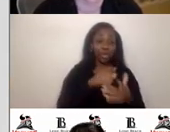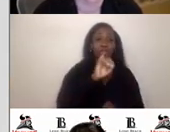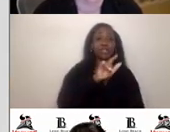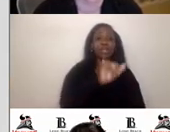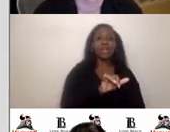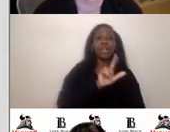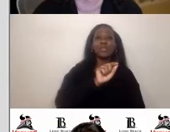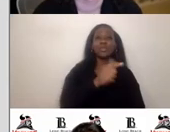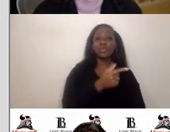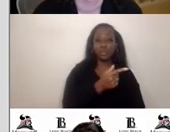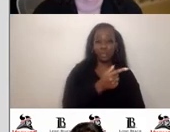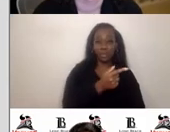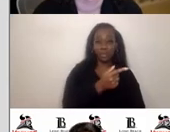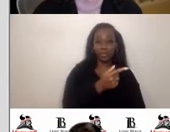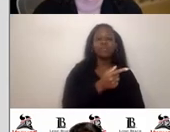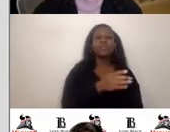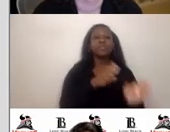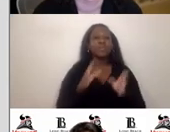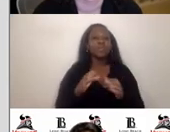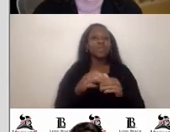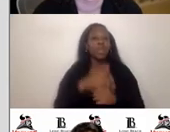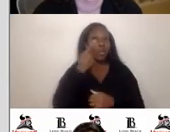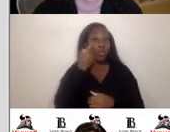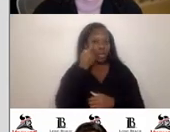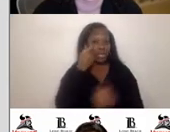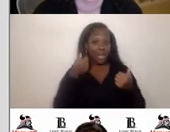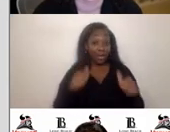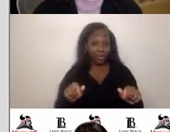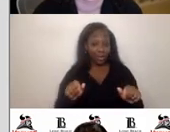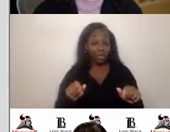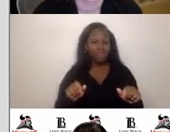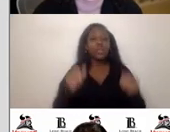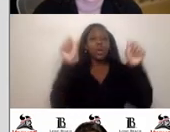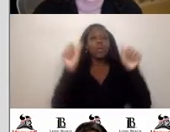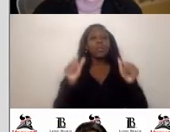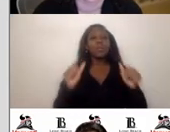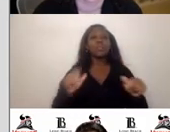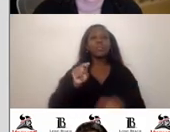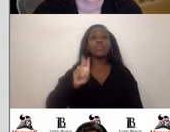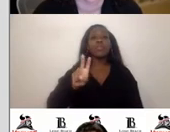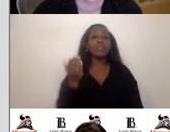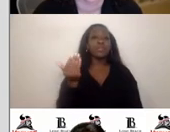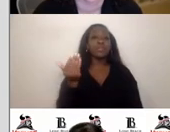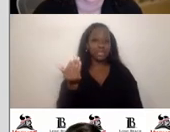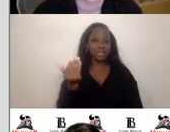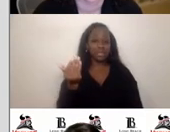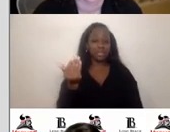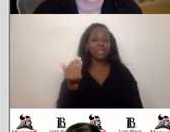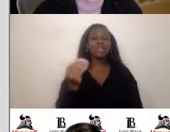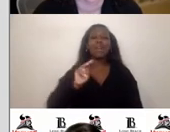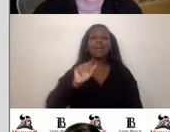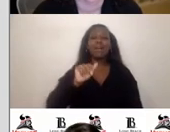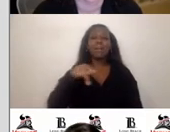2021. Recent efforts include the posting on November 15th of a mapping